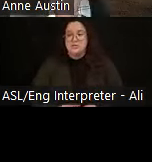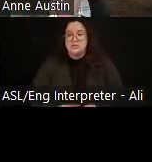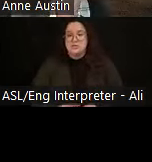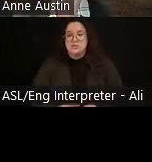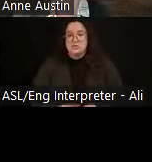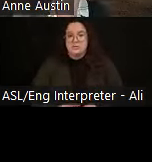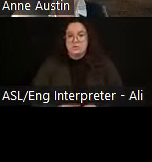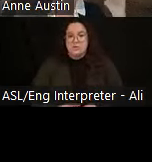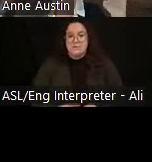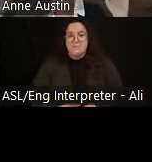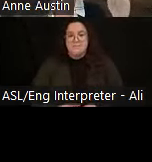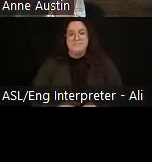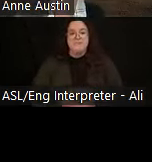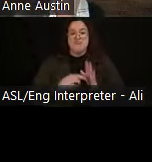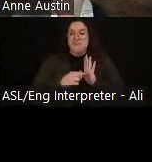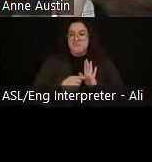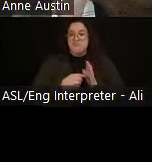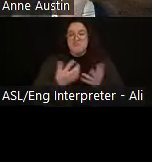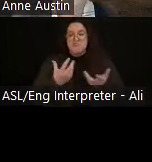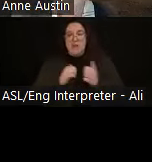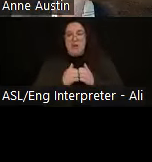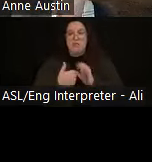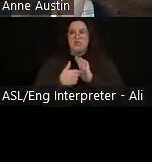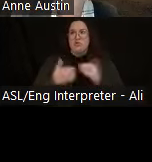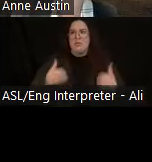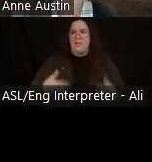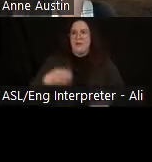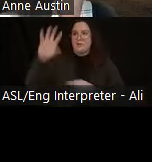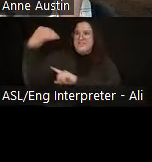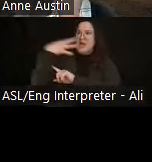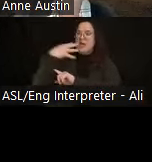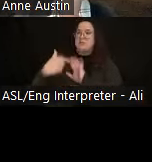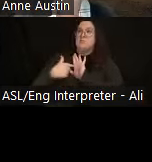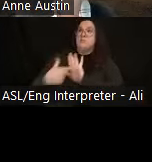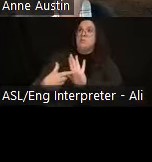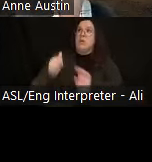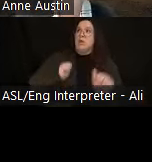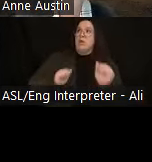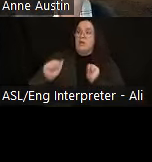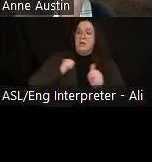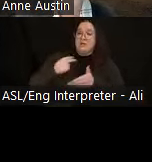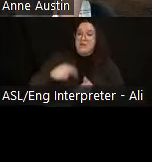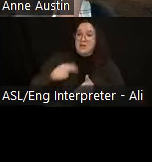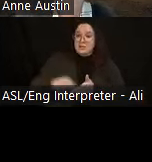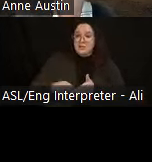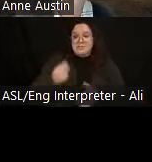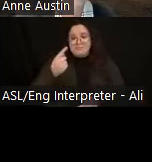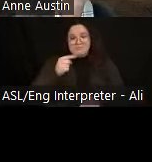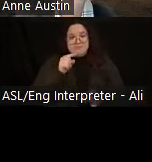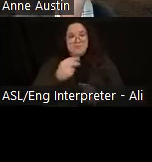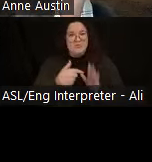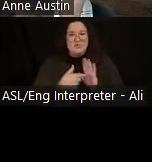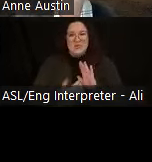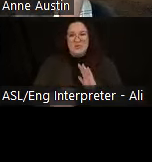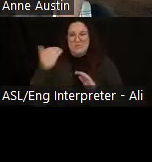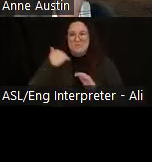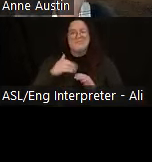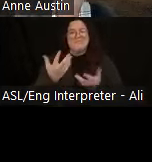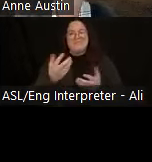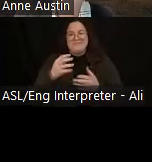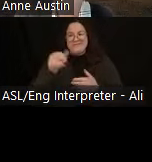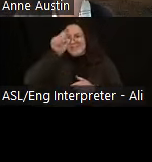by revealing their bodies to the sun. This references this ancient Egyptian myth of the contendings of Horus and Seth,